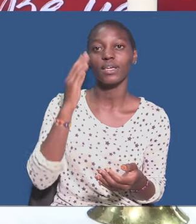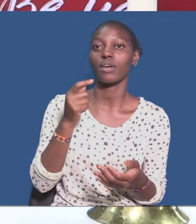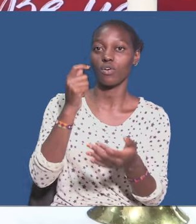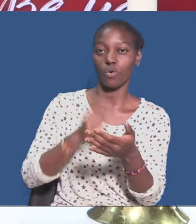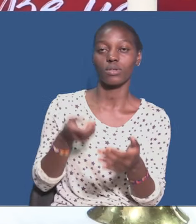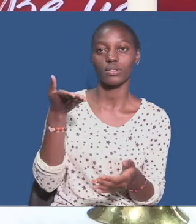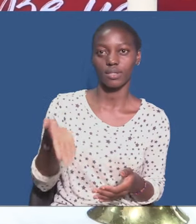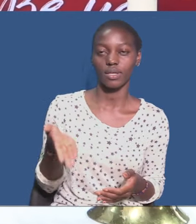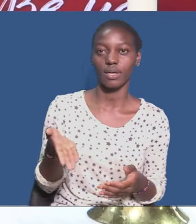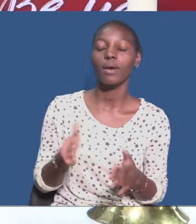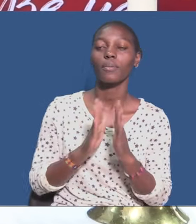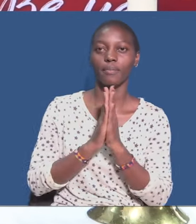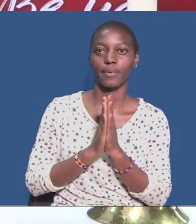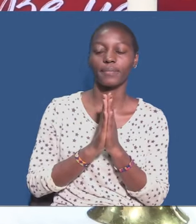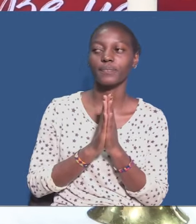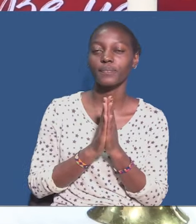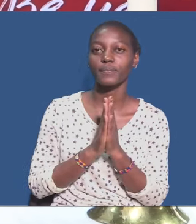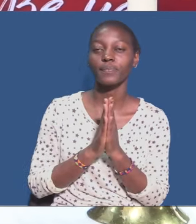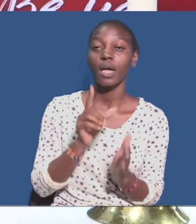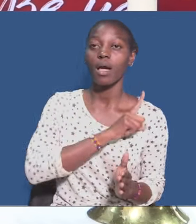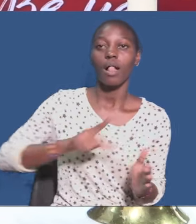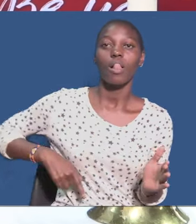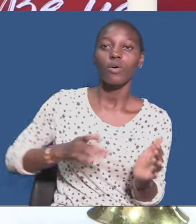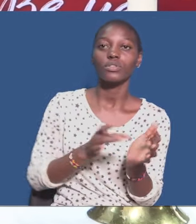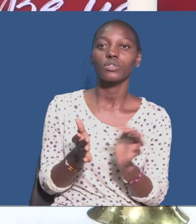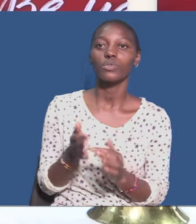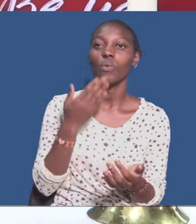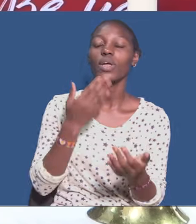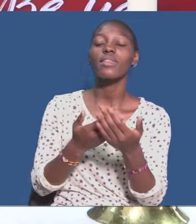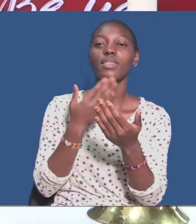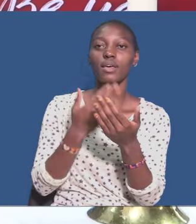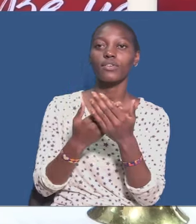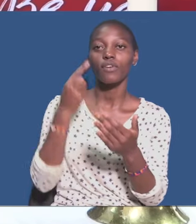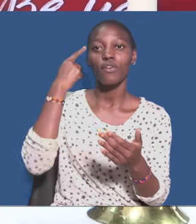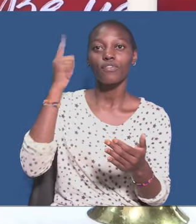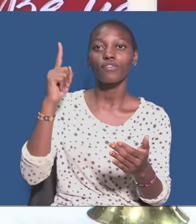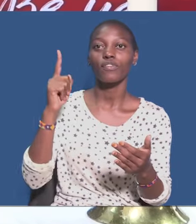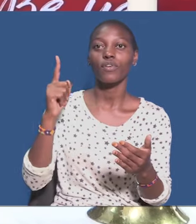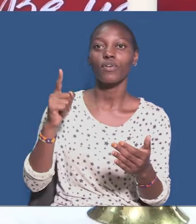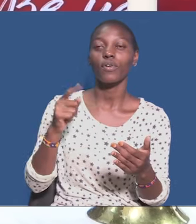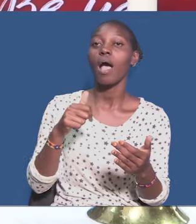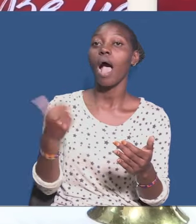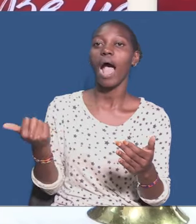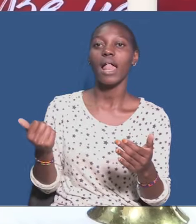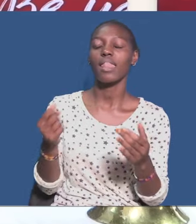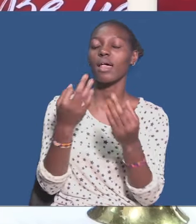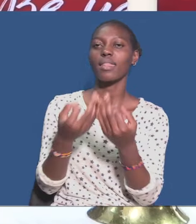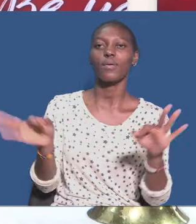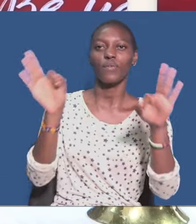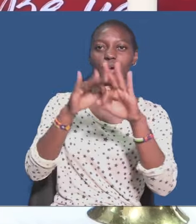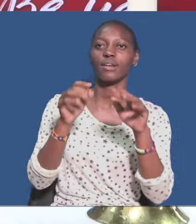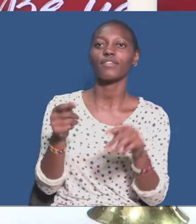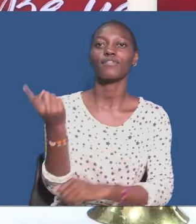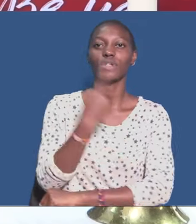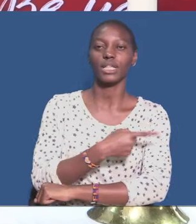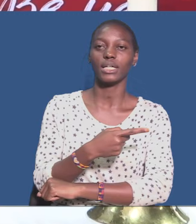thereby. Let us pray. Lord Jesus, we thank you for another wonderful day that